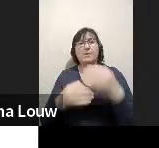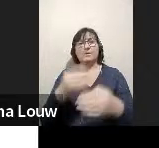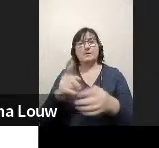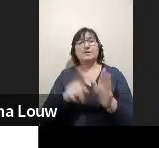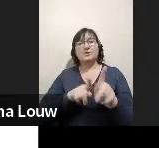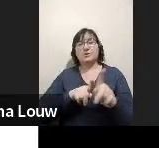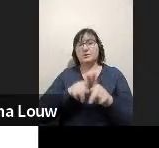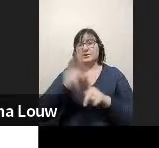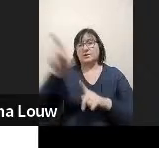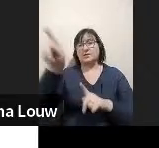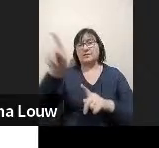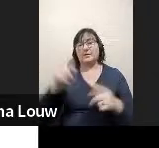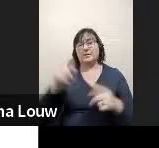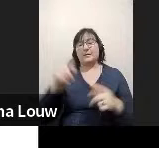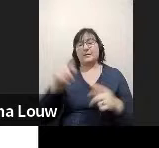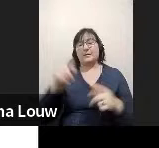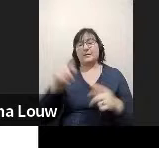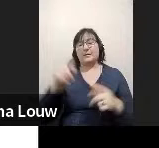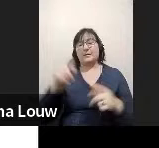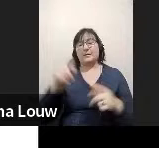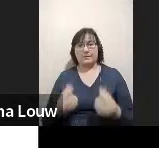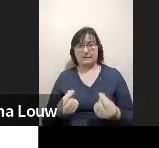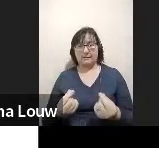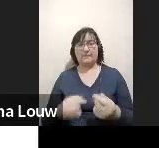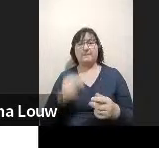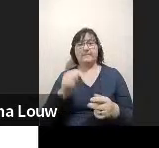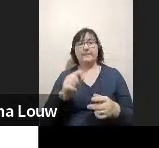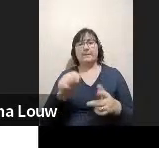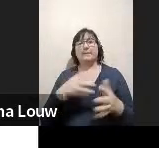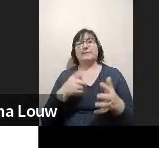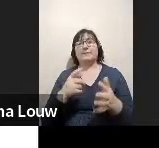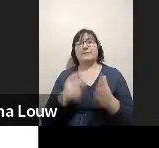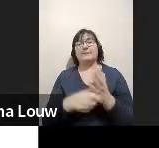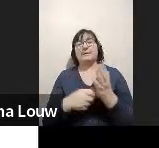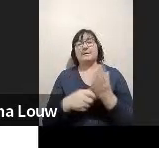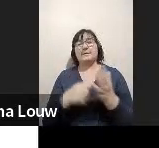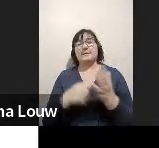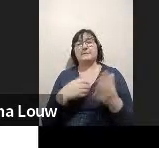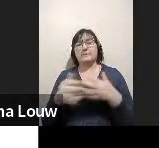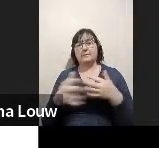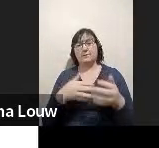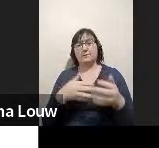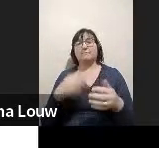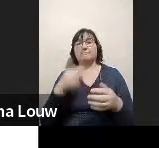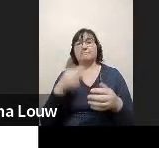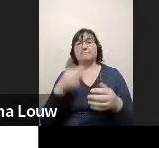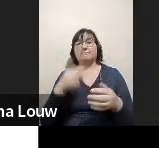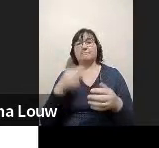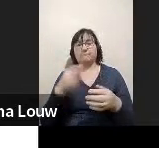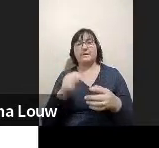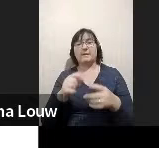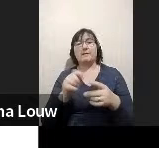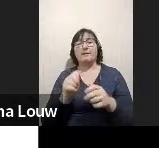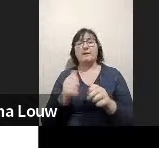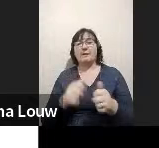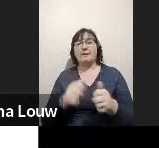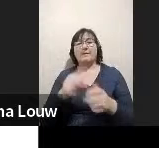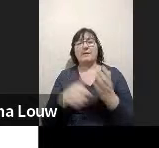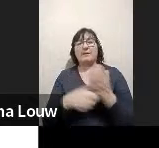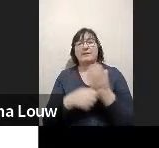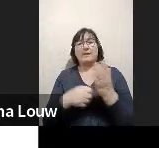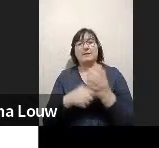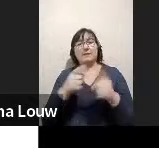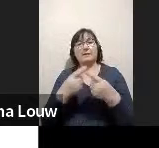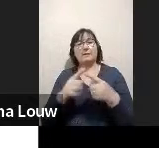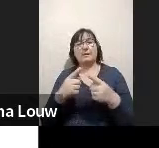this is done, the tax practitioner can be able to activate the required tax types of their client itself.